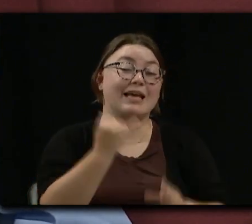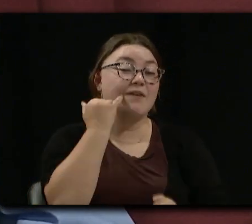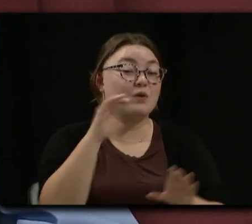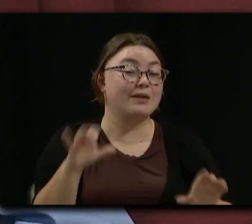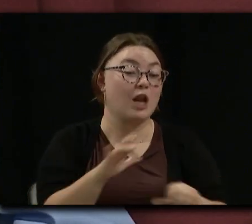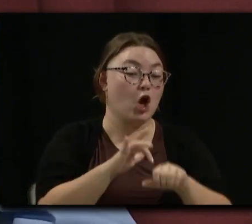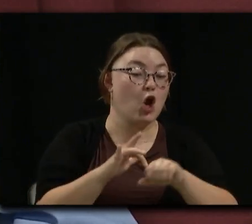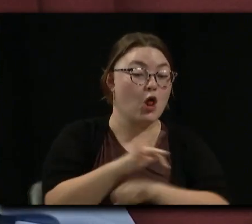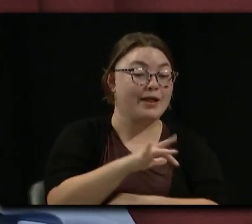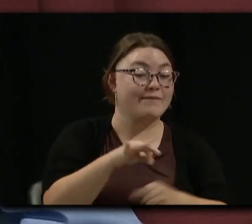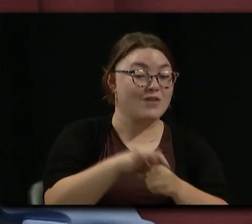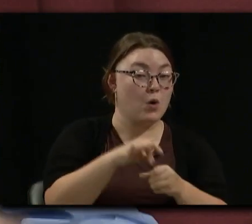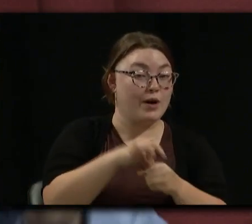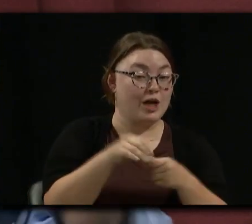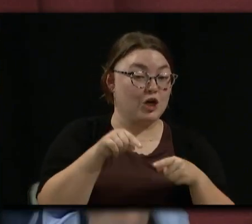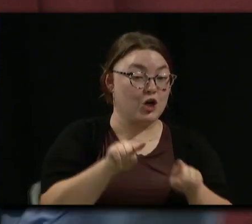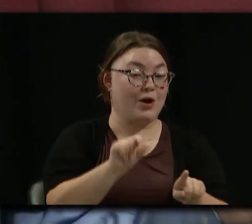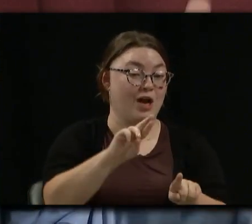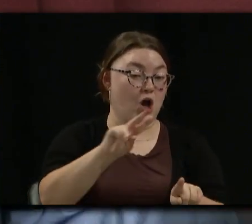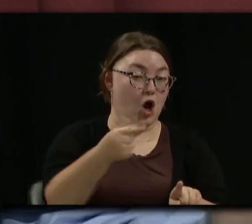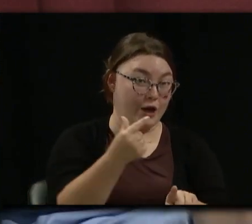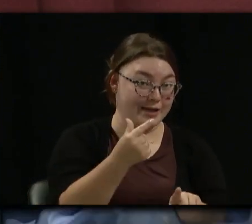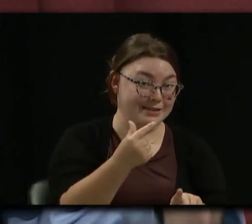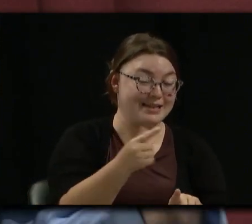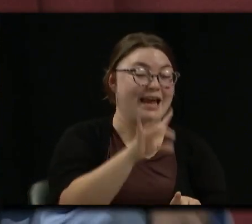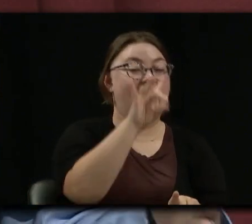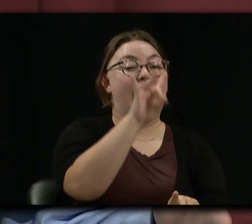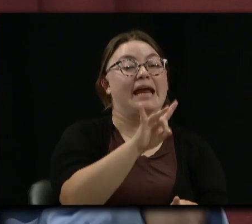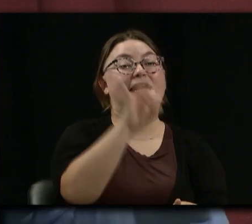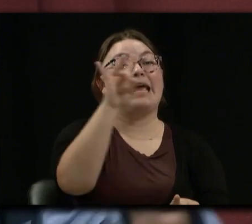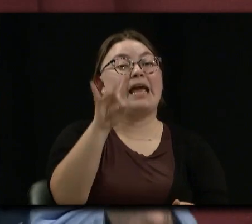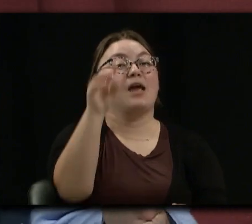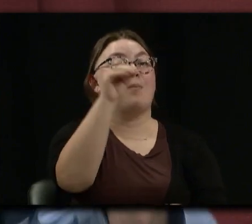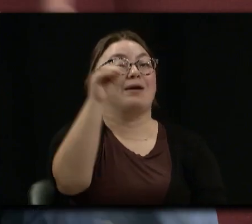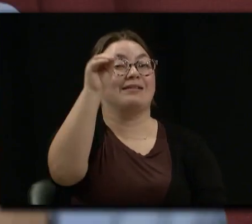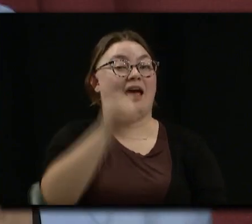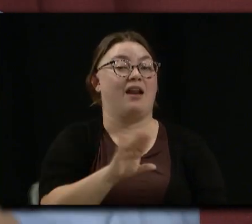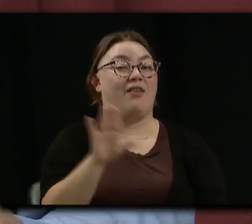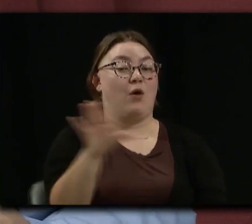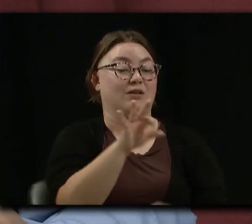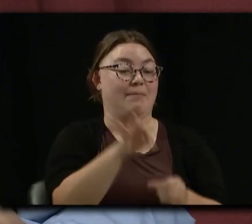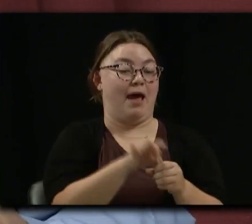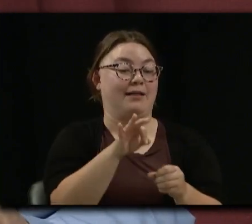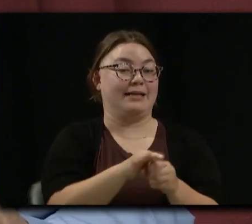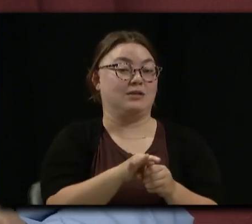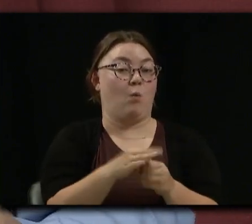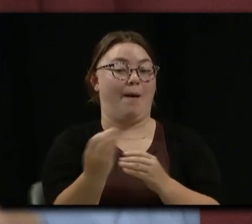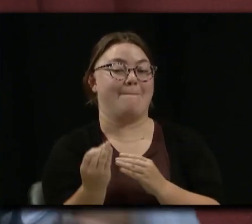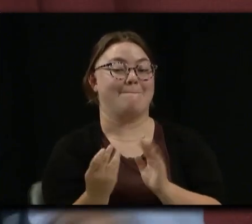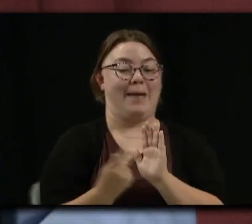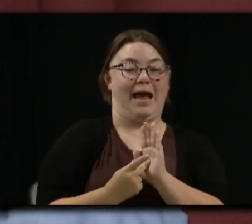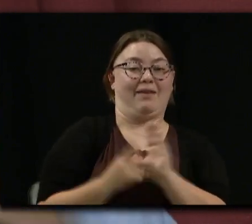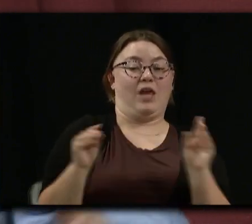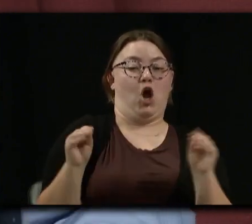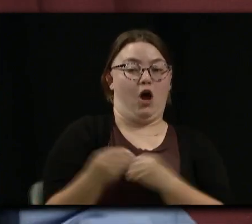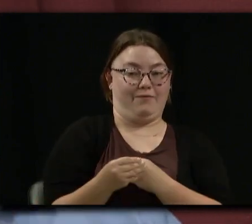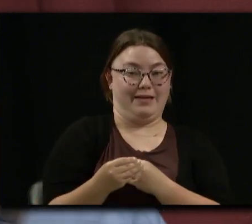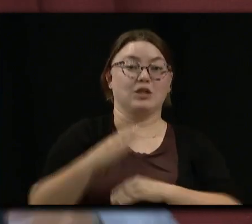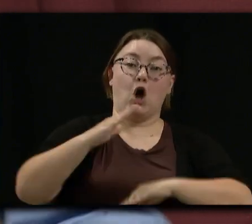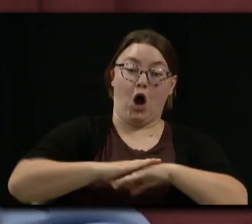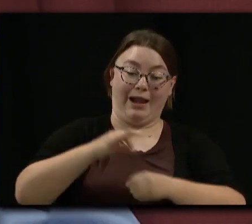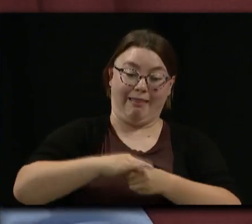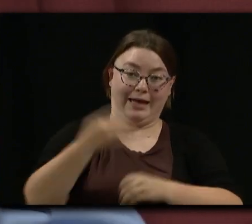in August, because we had 88% of those ballots back by Election Day. Oh, wow. So it was So great. they